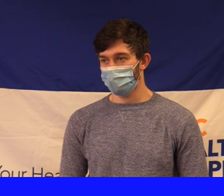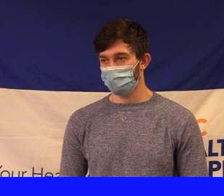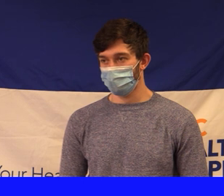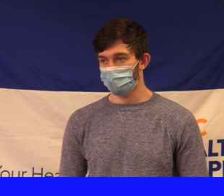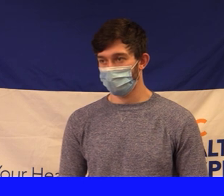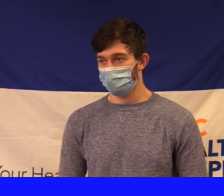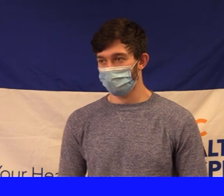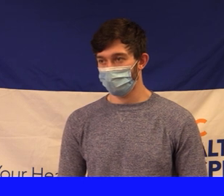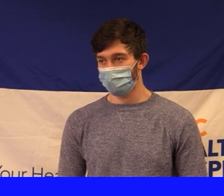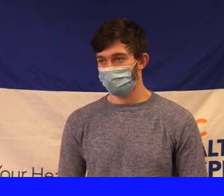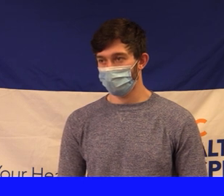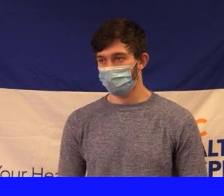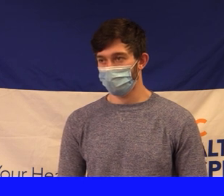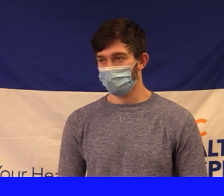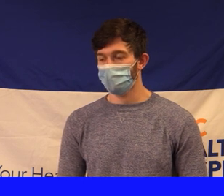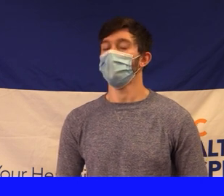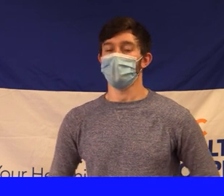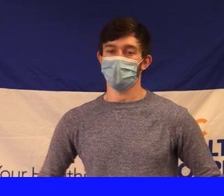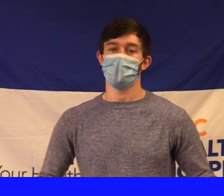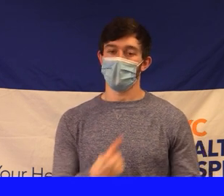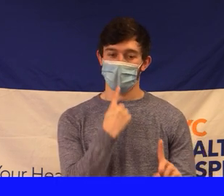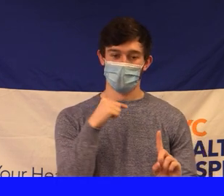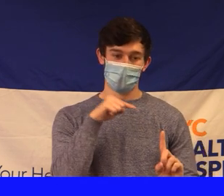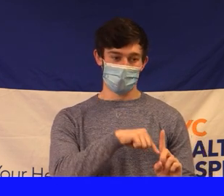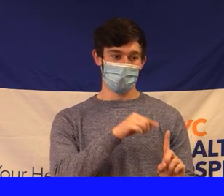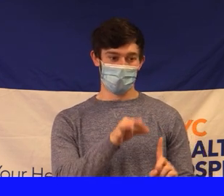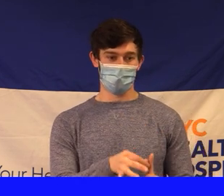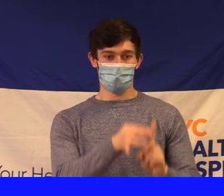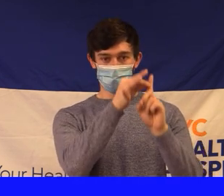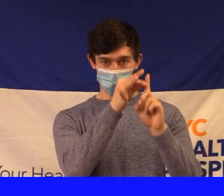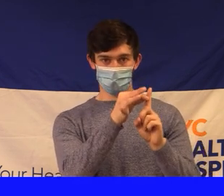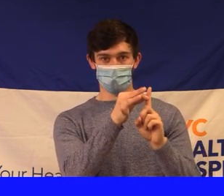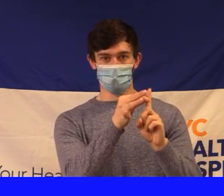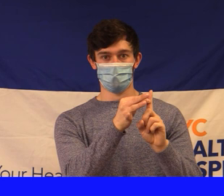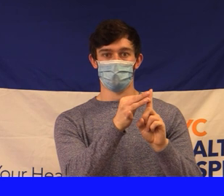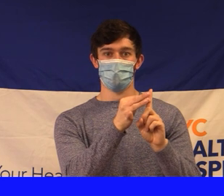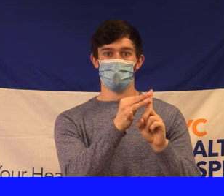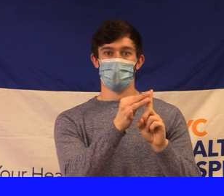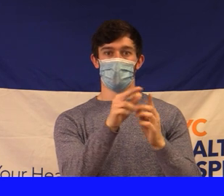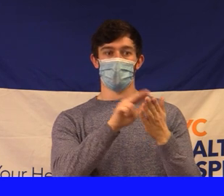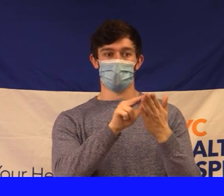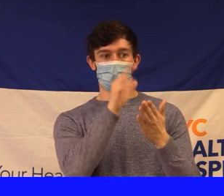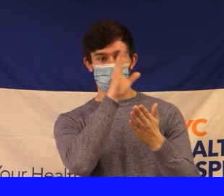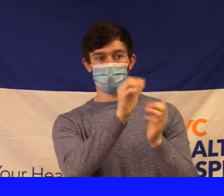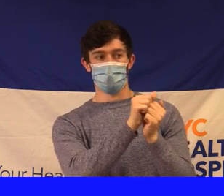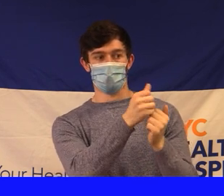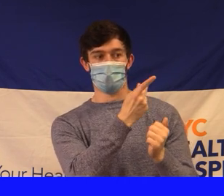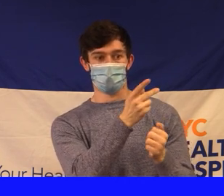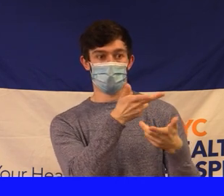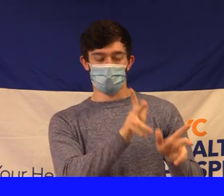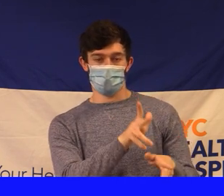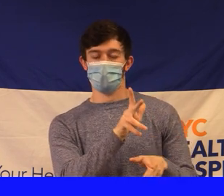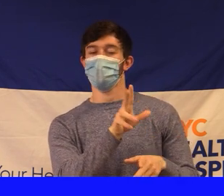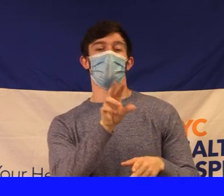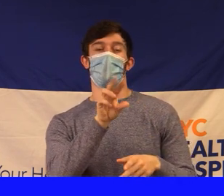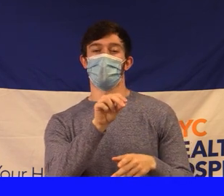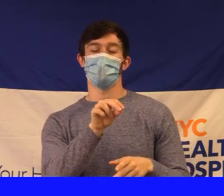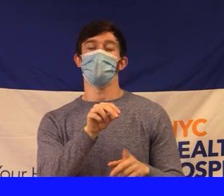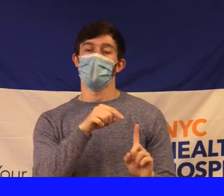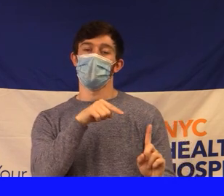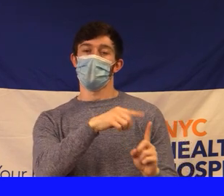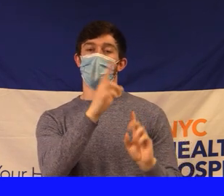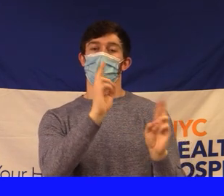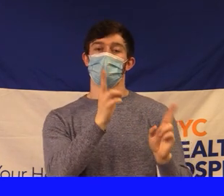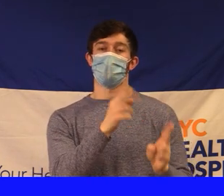Well, I believe it is. It is exclusive. It's a system-wide contract. Hunter is required under the contract